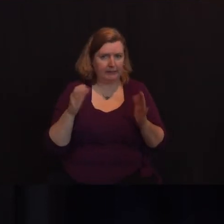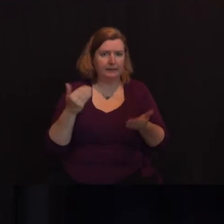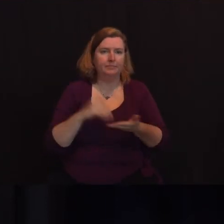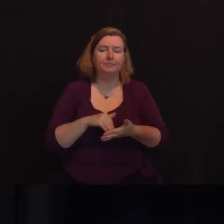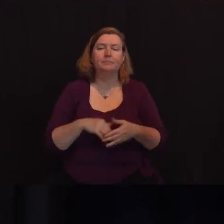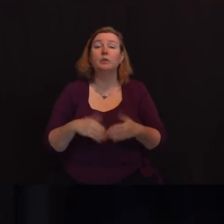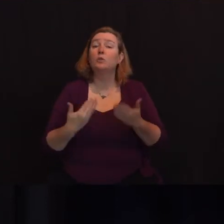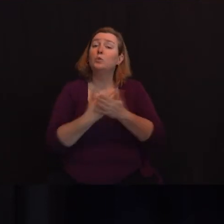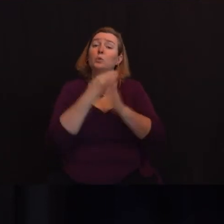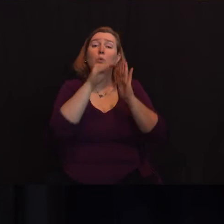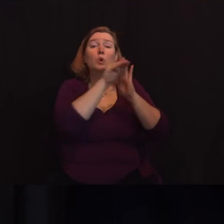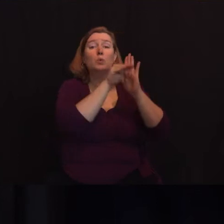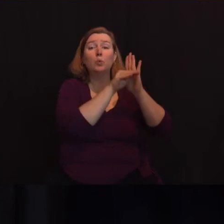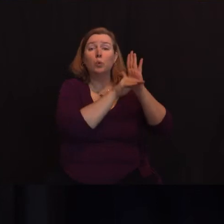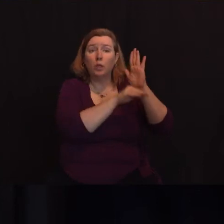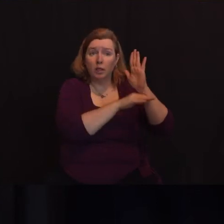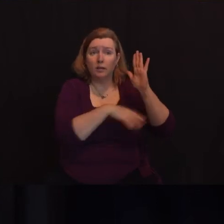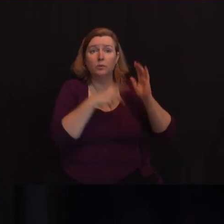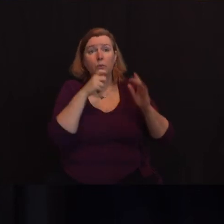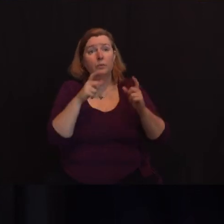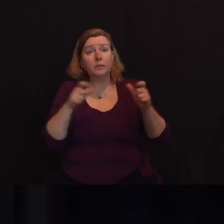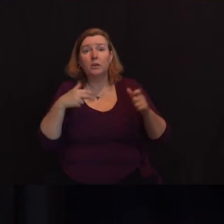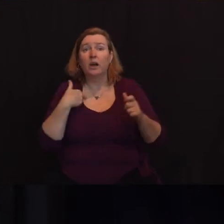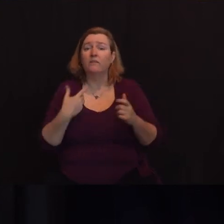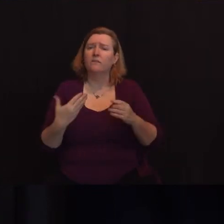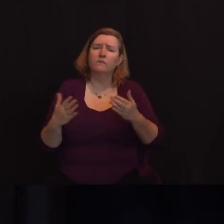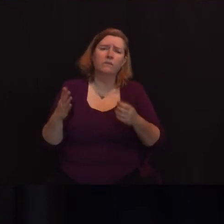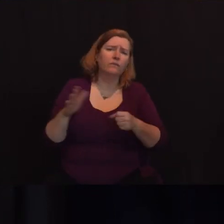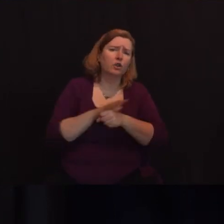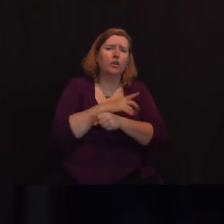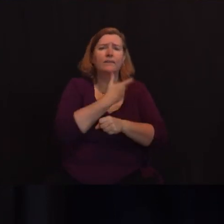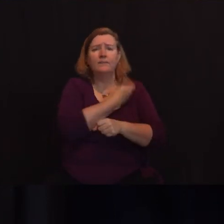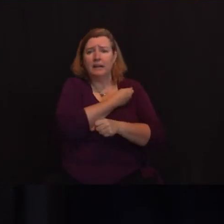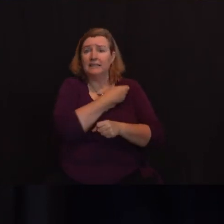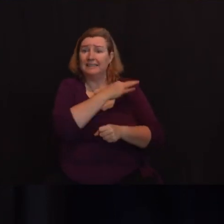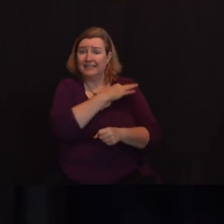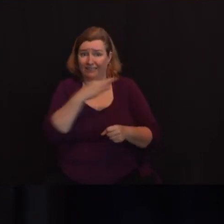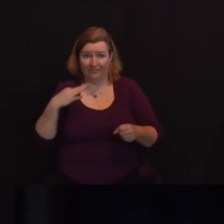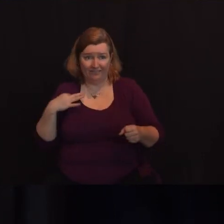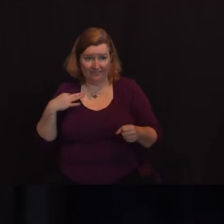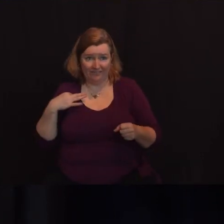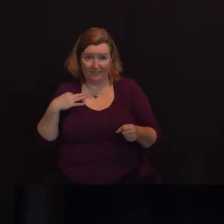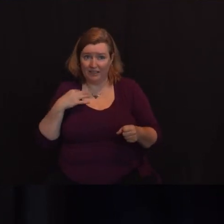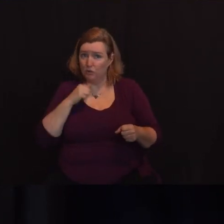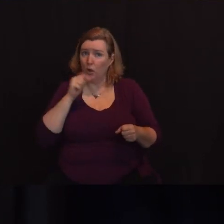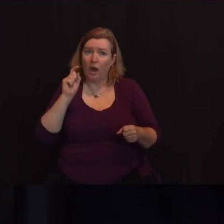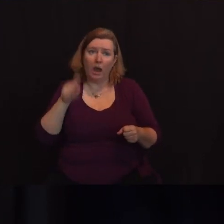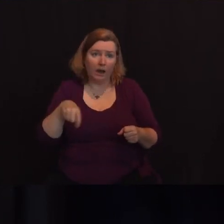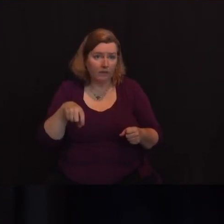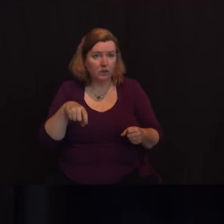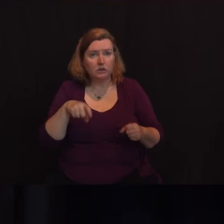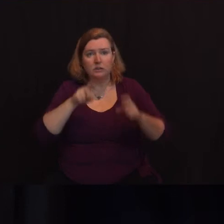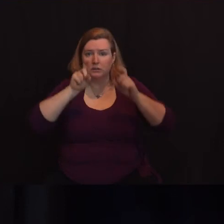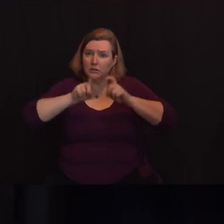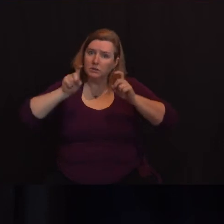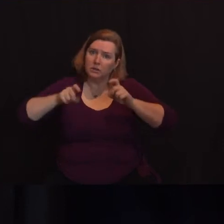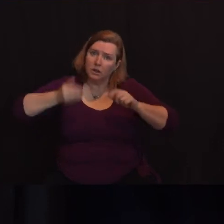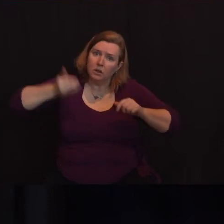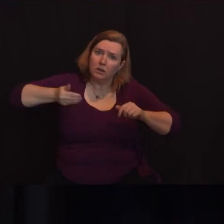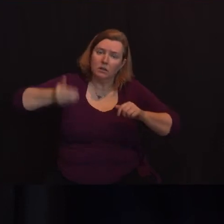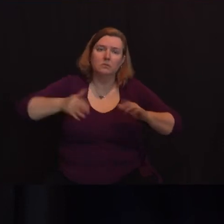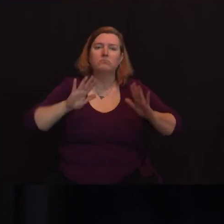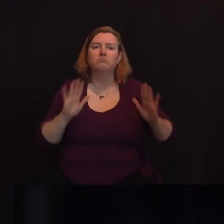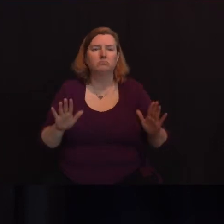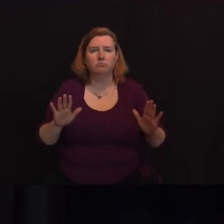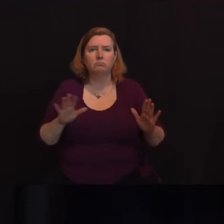fully vaccinated staff do not have to be routinely tested. However, unvaccinated